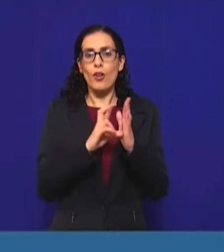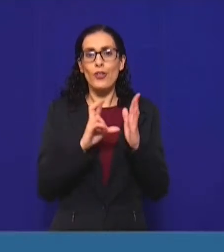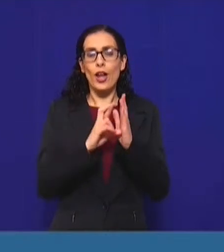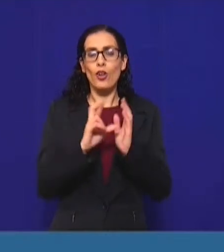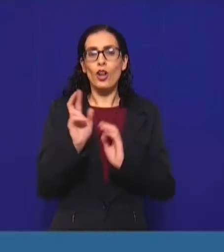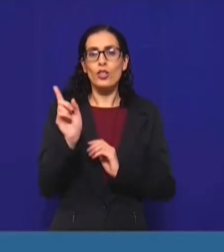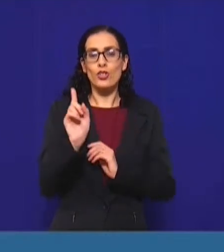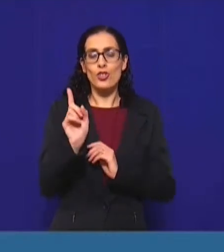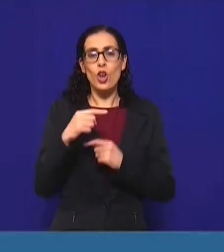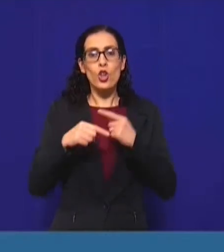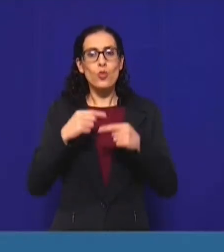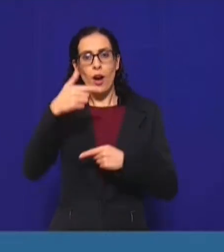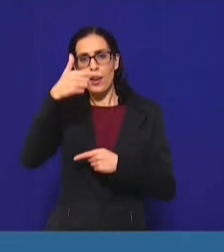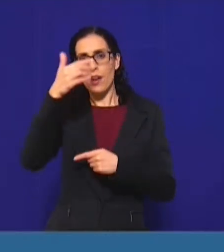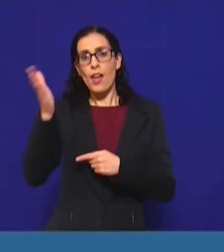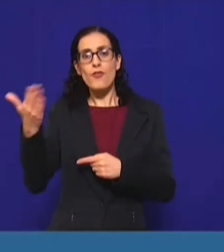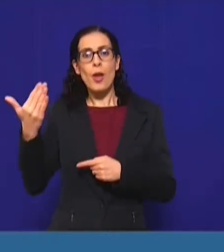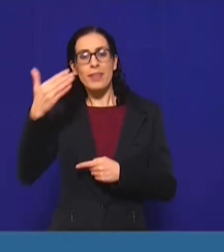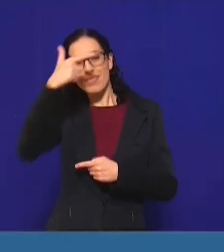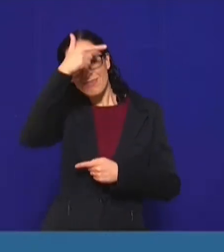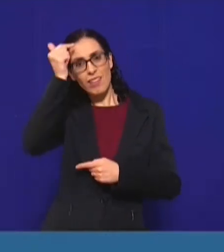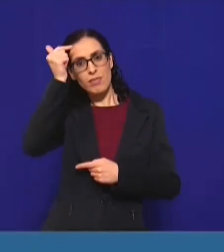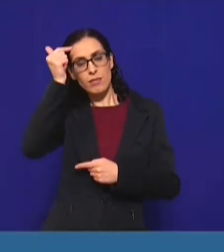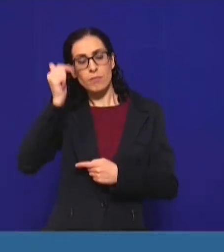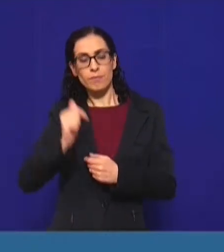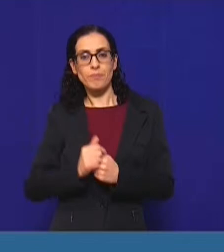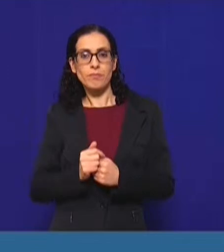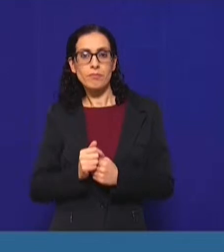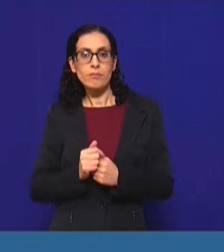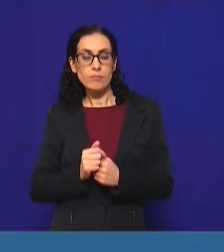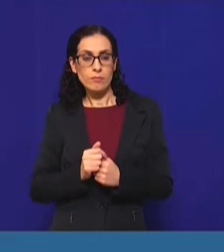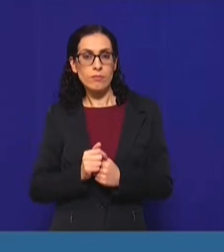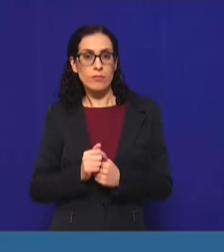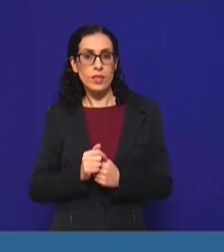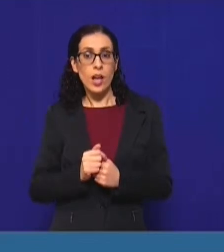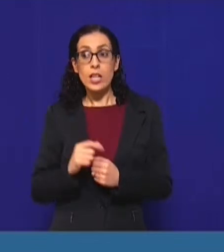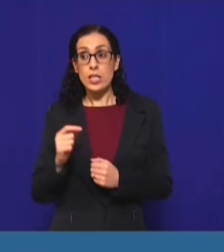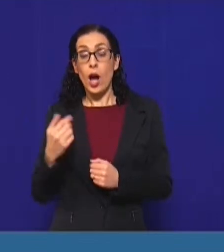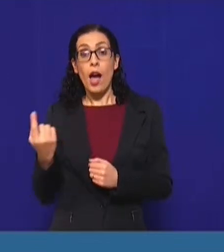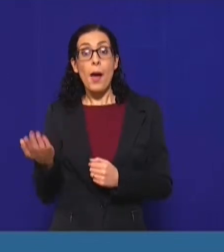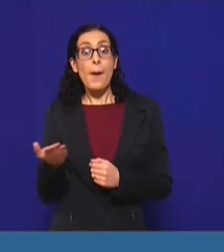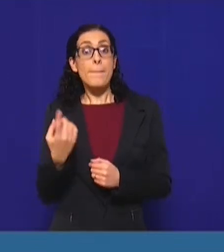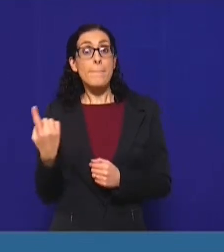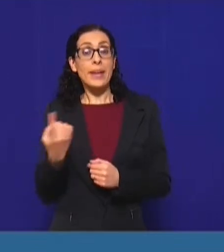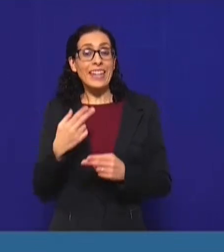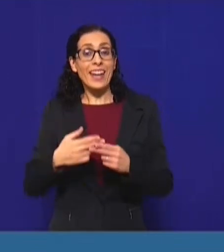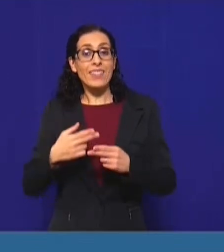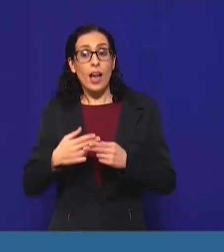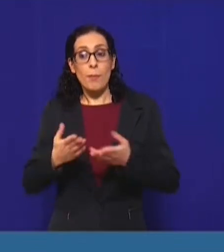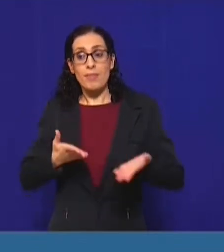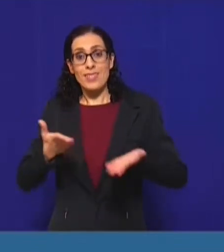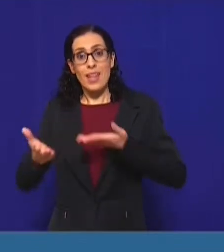ir-rapid testing ukoll. U kull faċilità li qiegħda tibda toffri rapid testing din għandha tkun